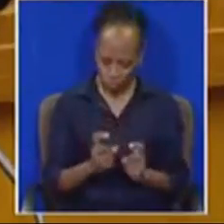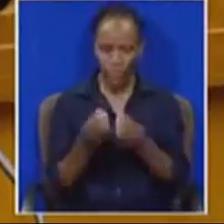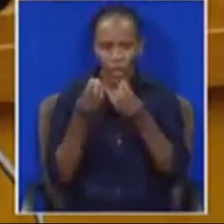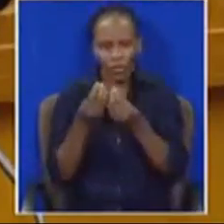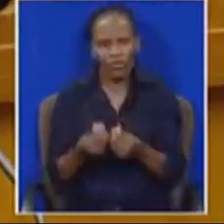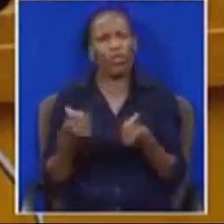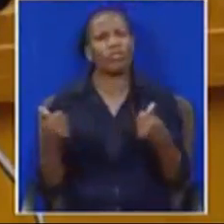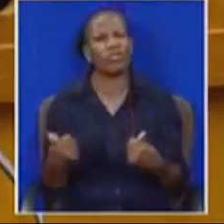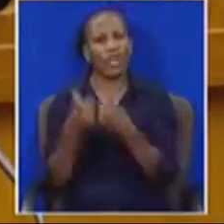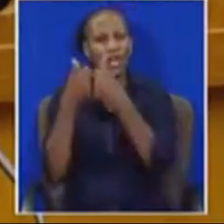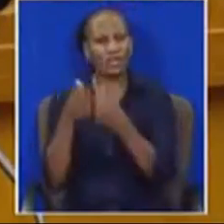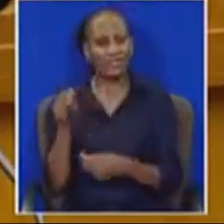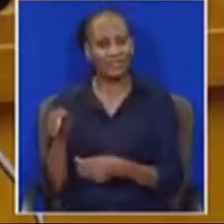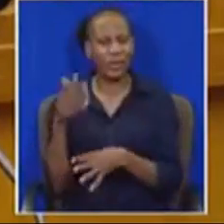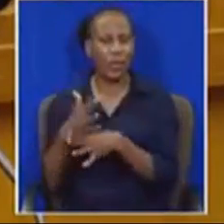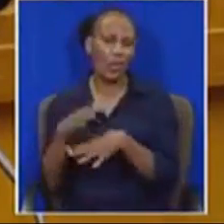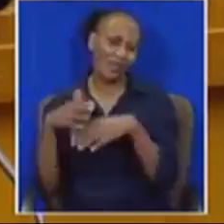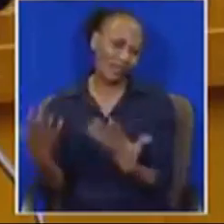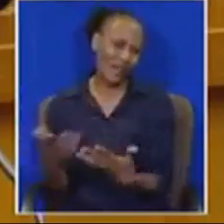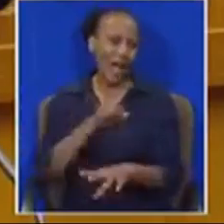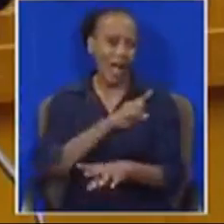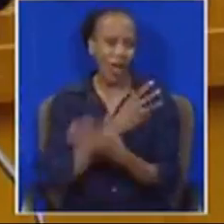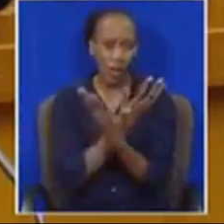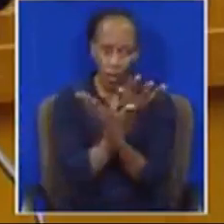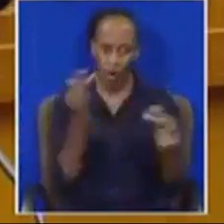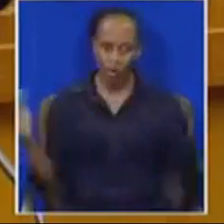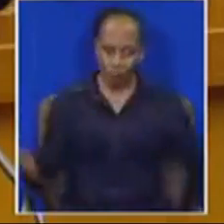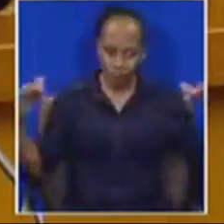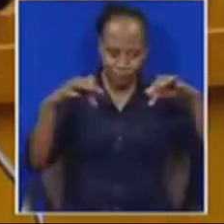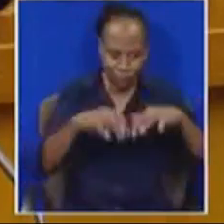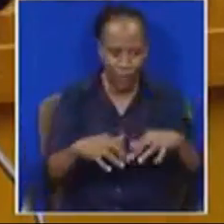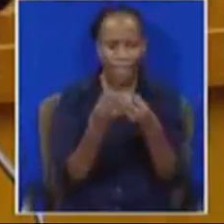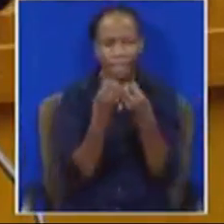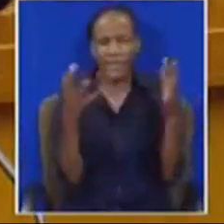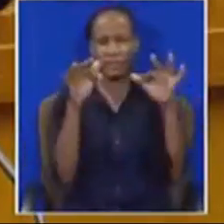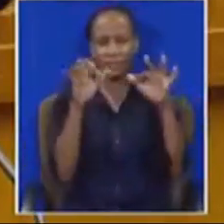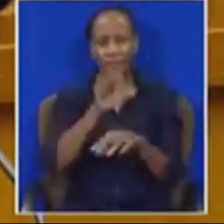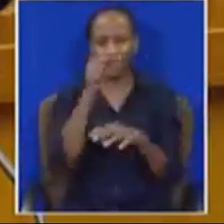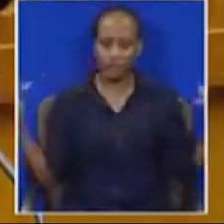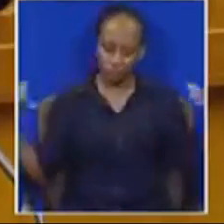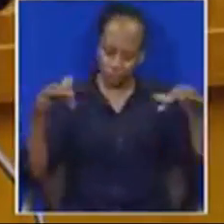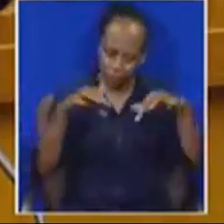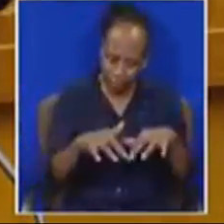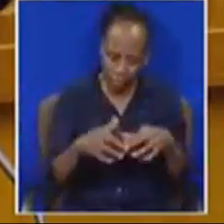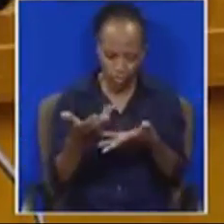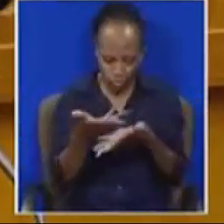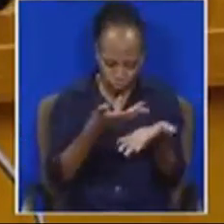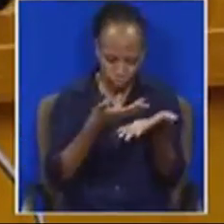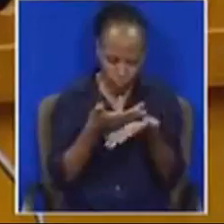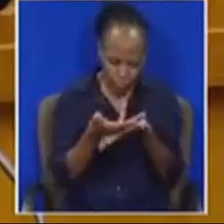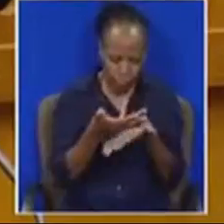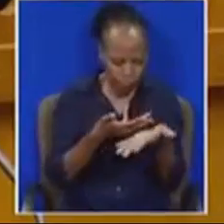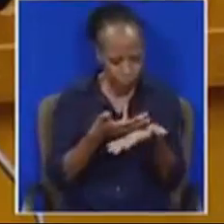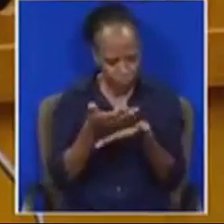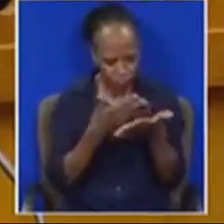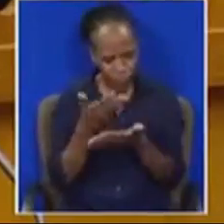of jobs is to have a job summit where many South Africans will put their heads together and